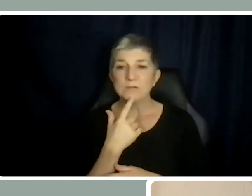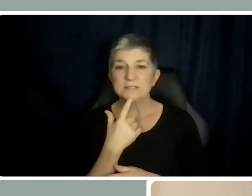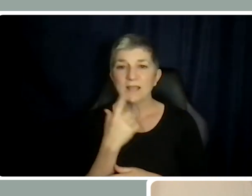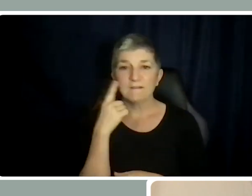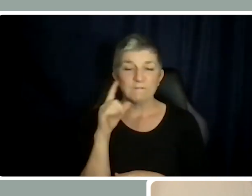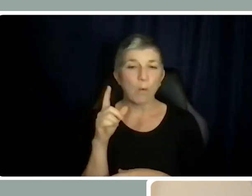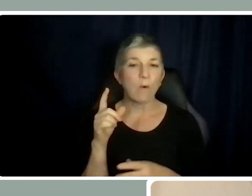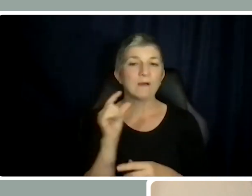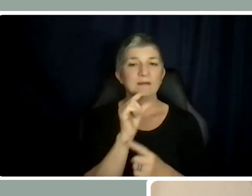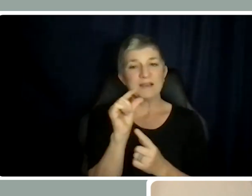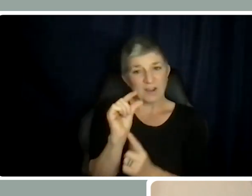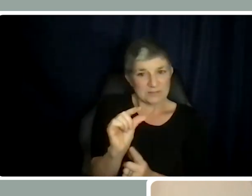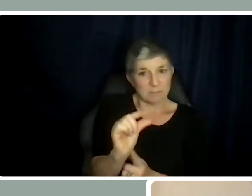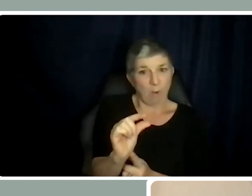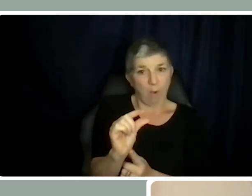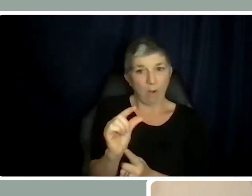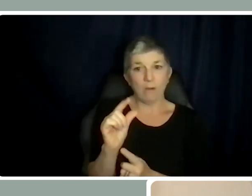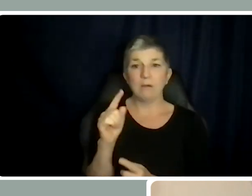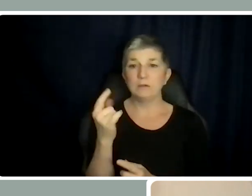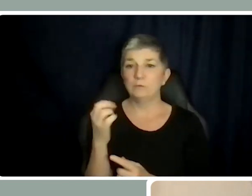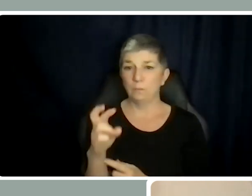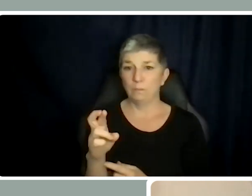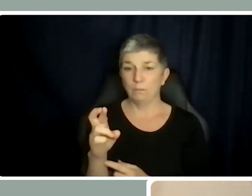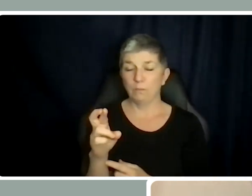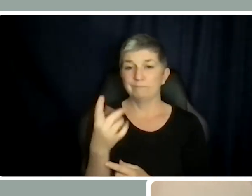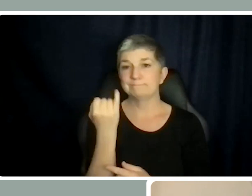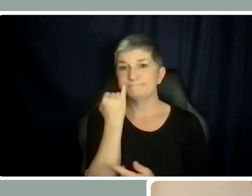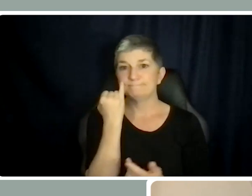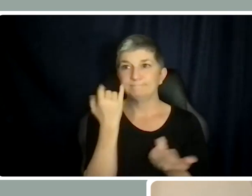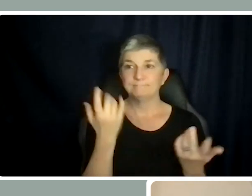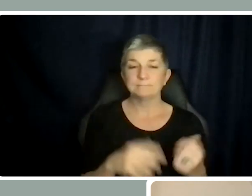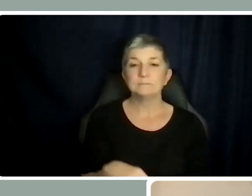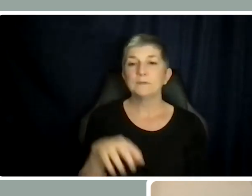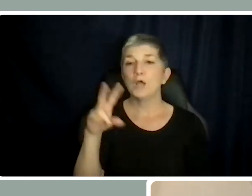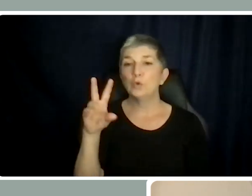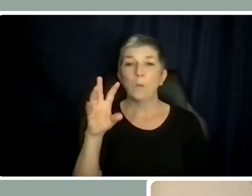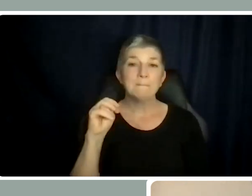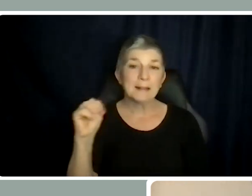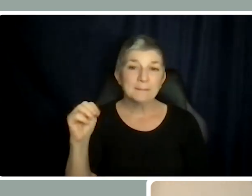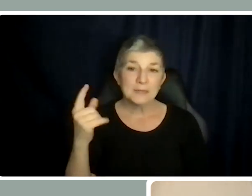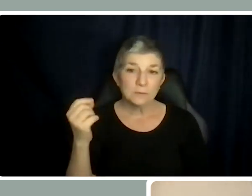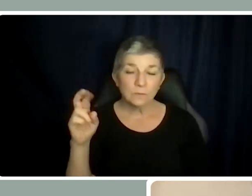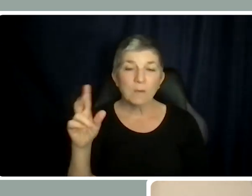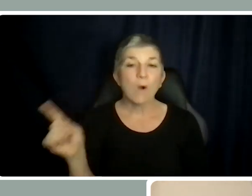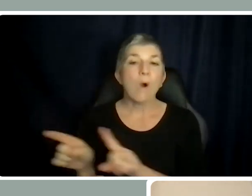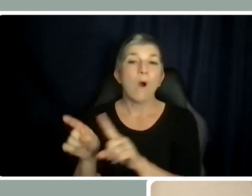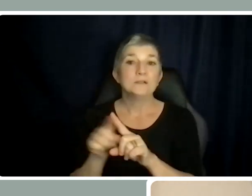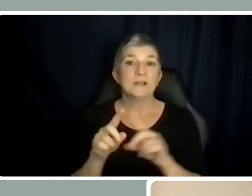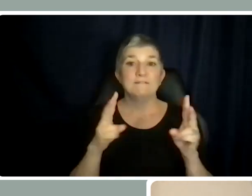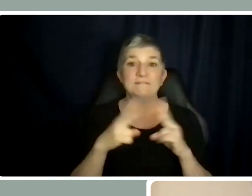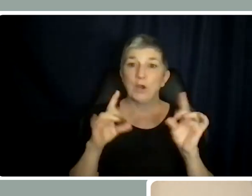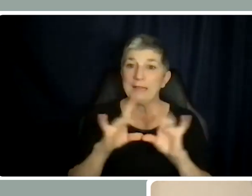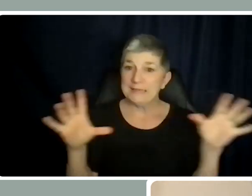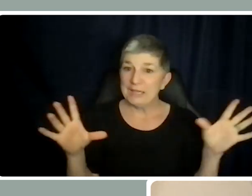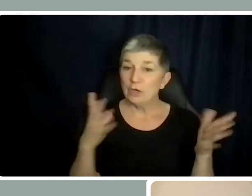for a very small tumor, that let's say, a 2 millimeter tumor that also has really clear evidence